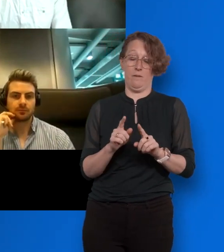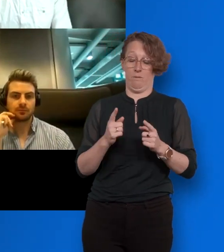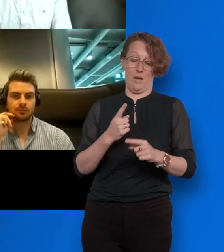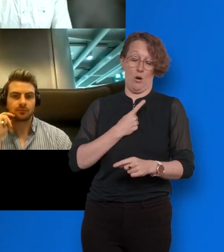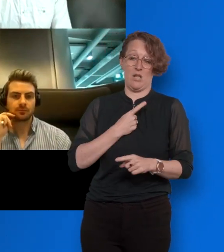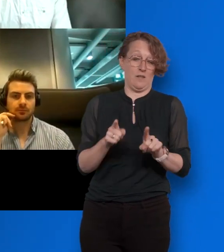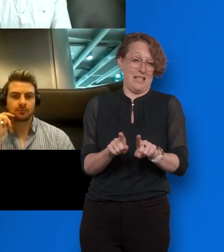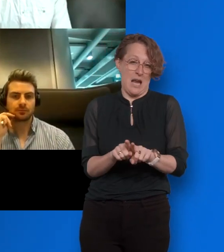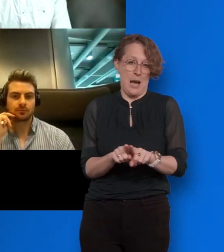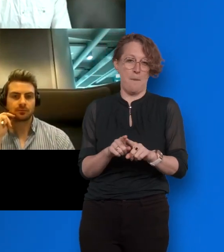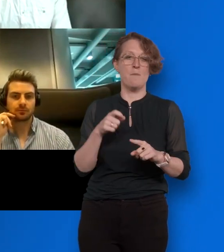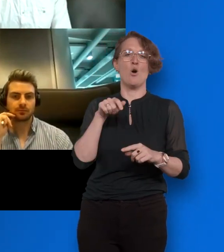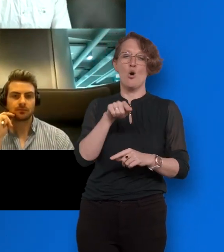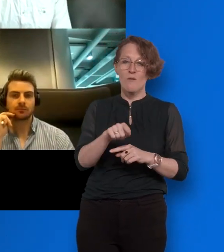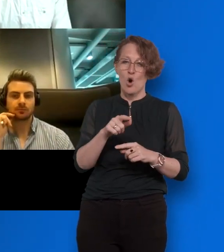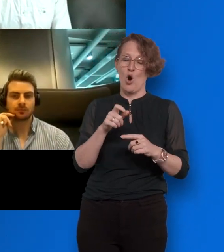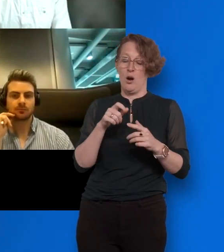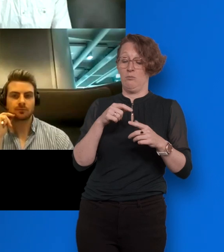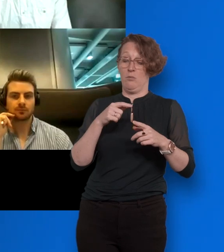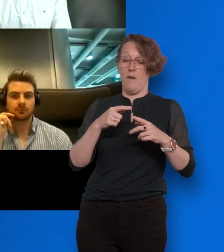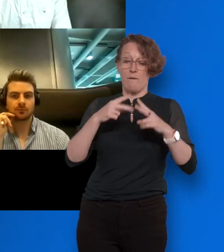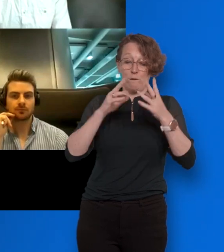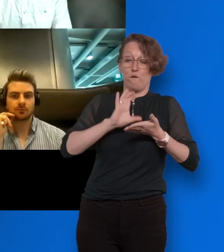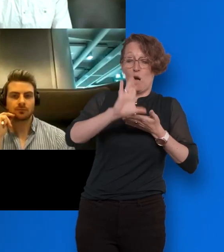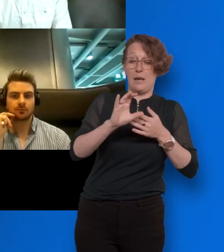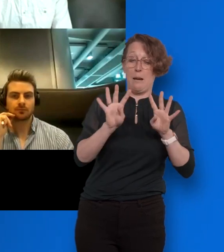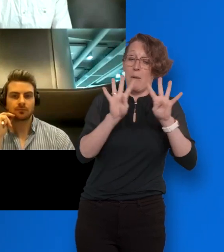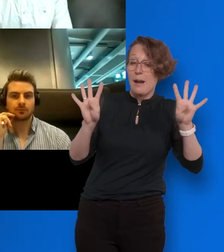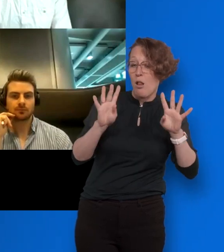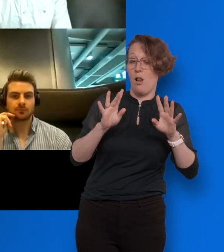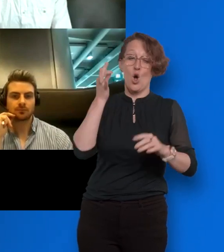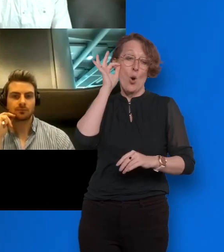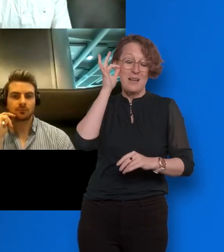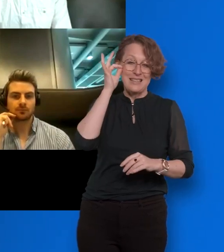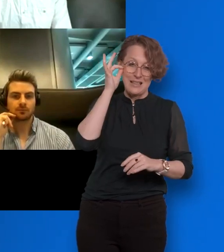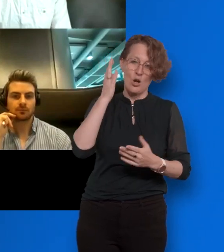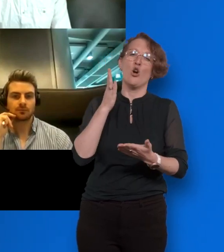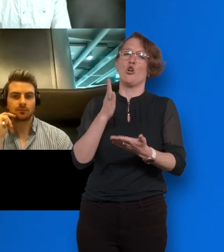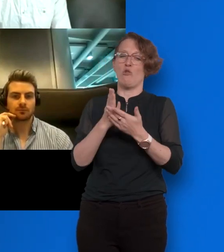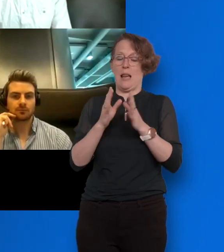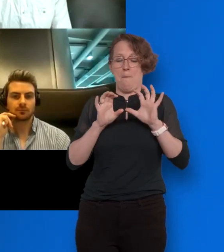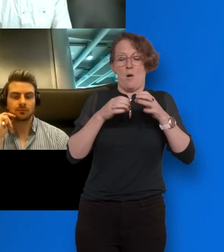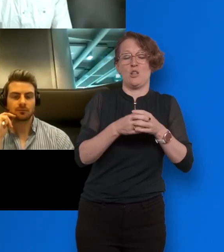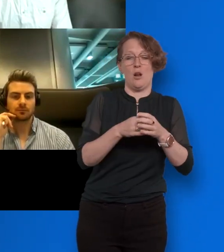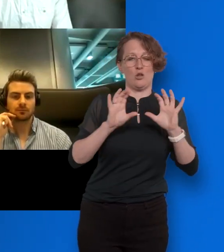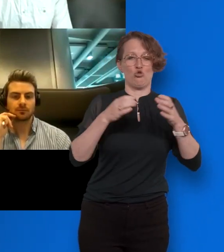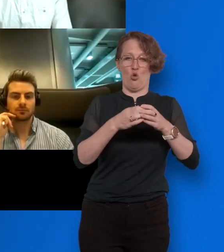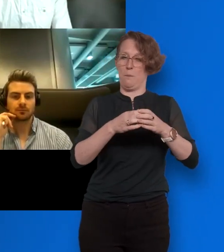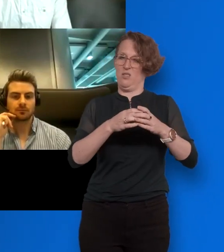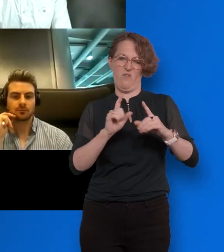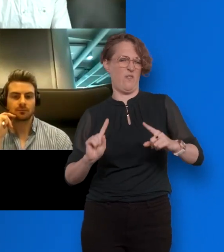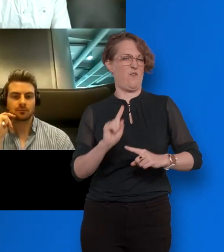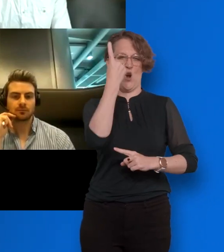where ECRs can observe funding panels and committees. We prioritize those from marginalized groups so that they have